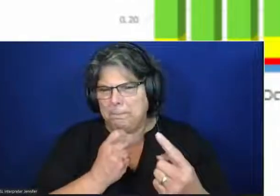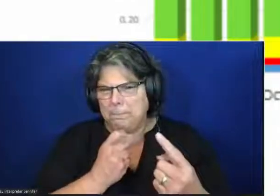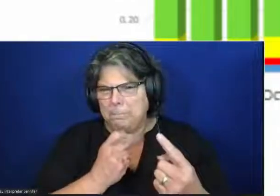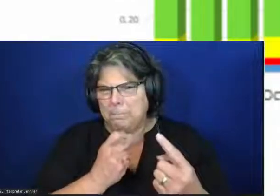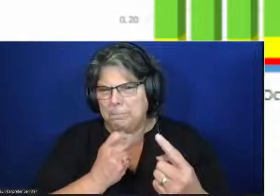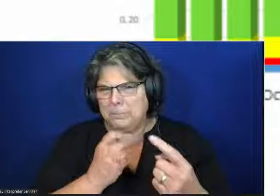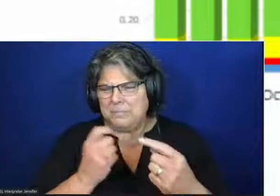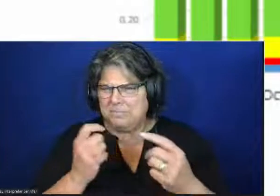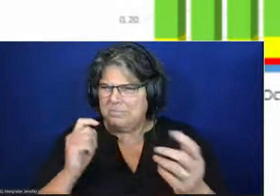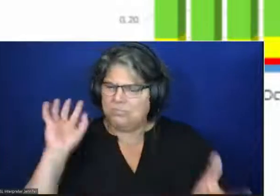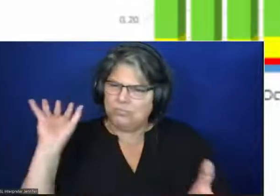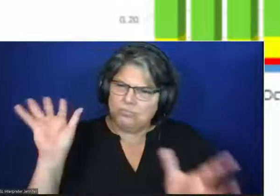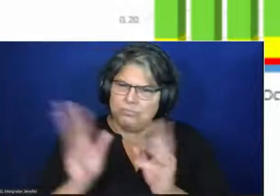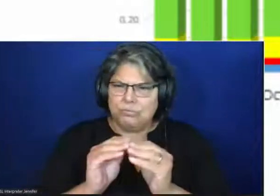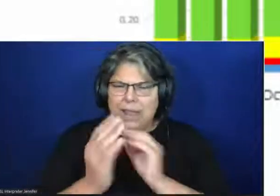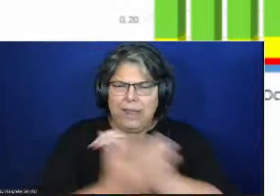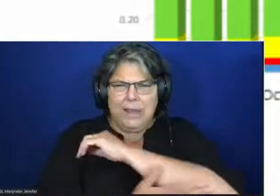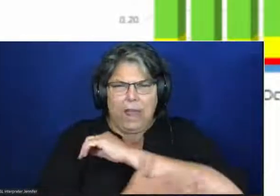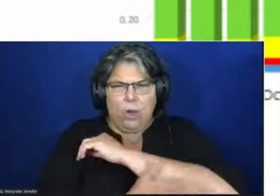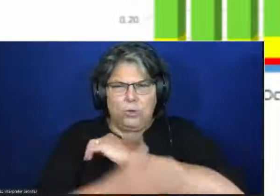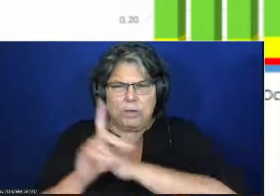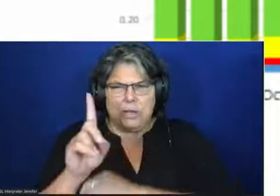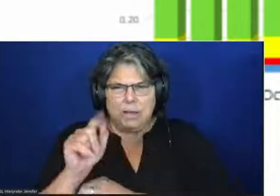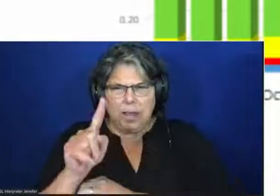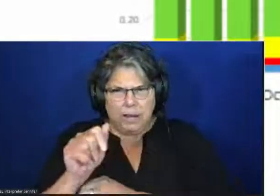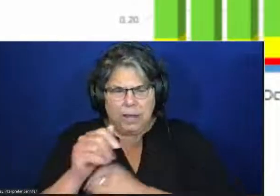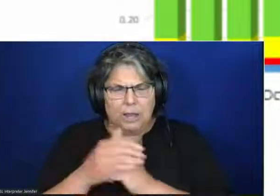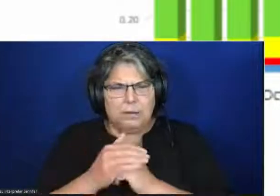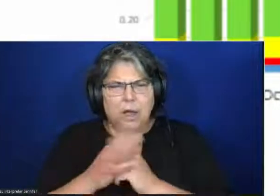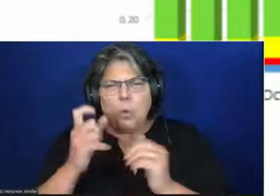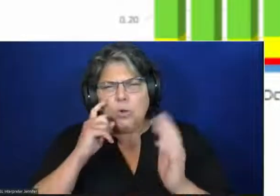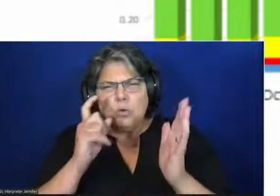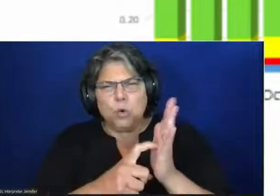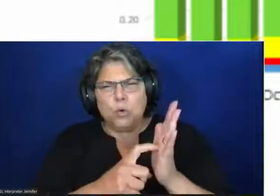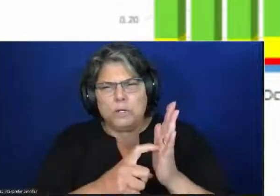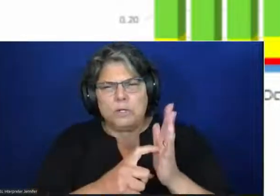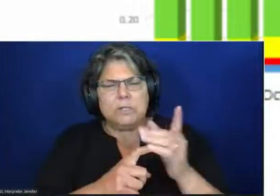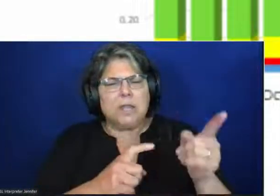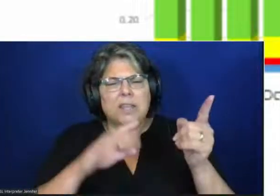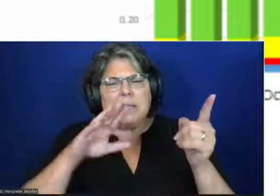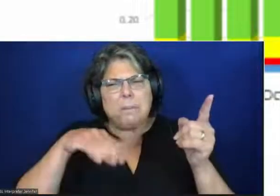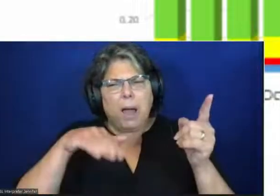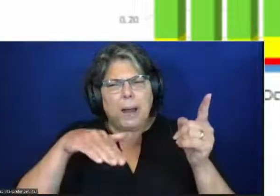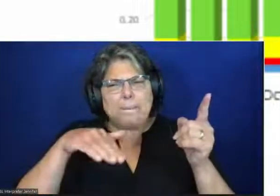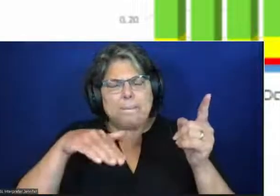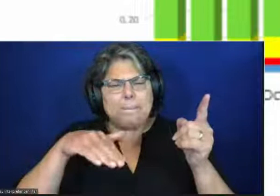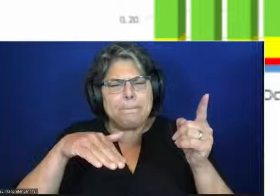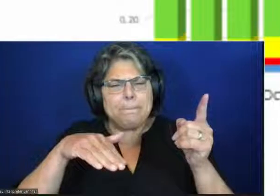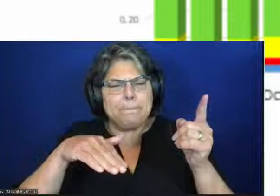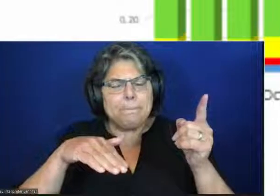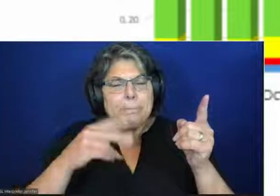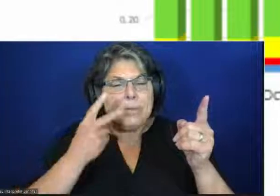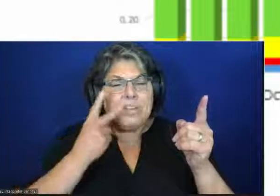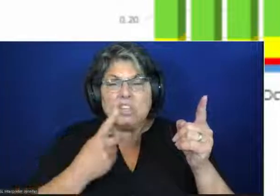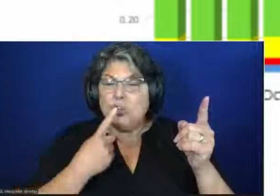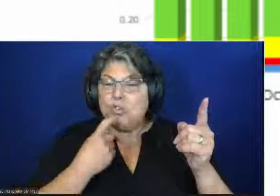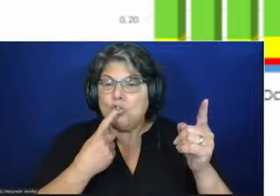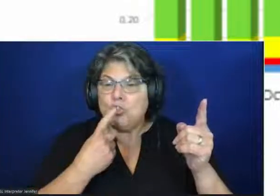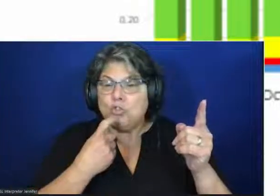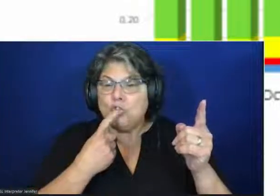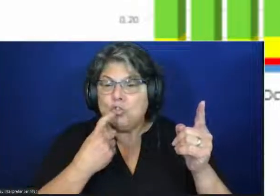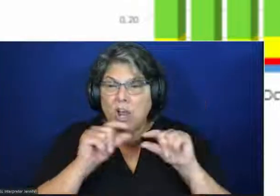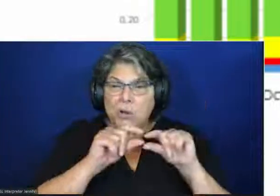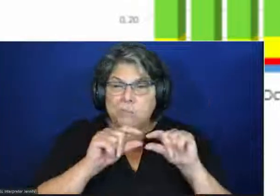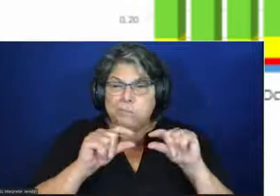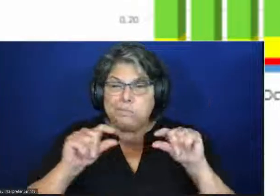county data. And what I wanted to point out is toward the bottom, you can see the red